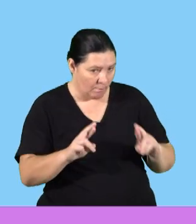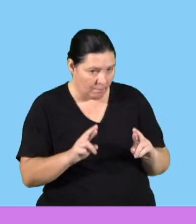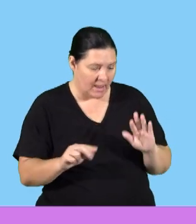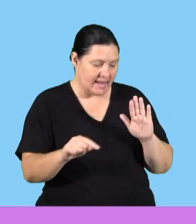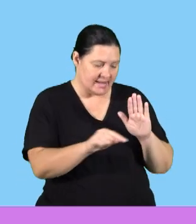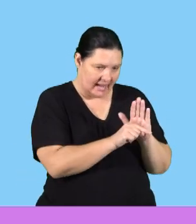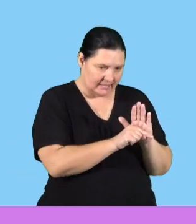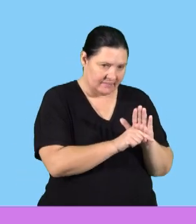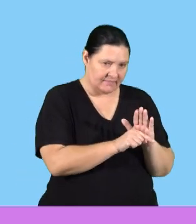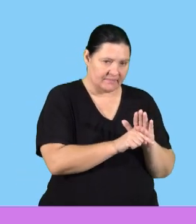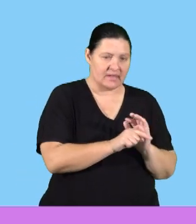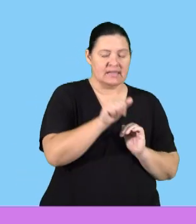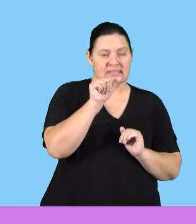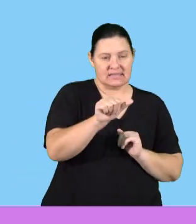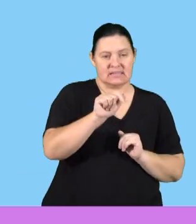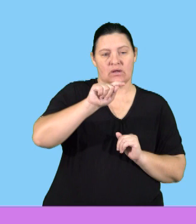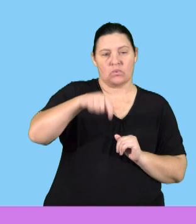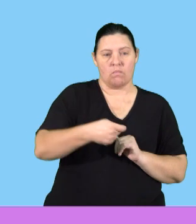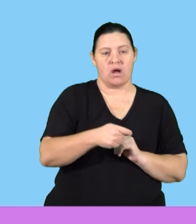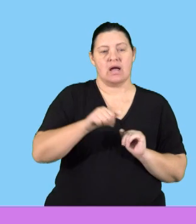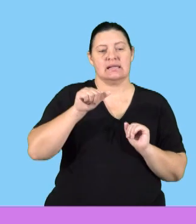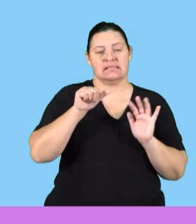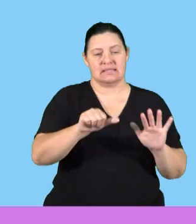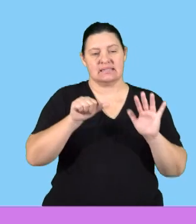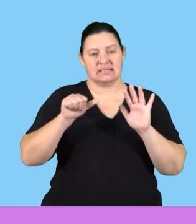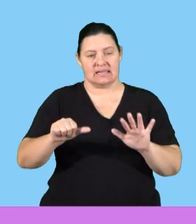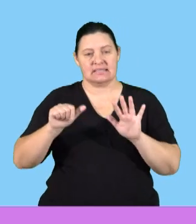mine, is negative